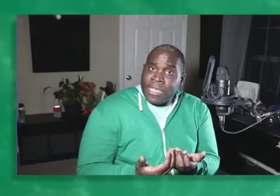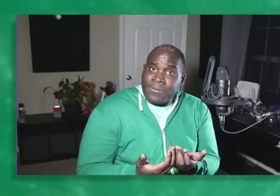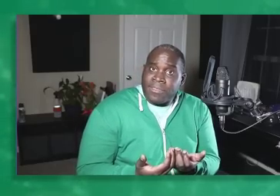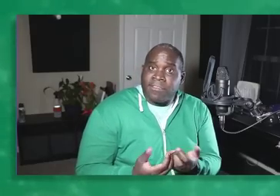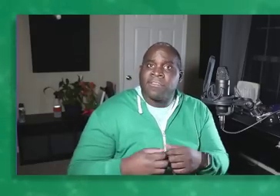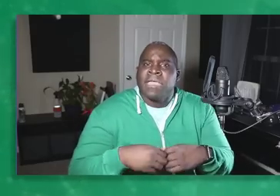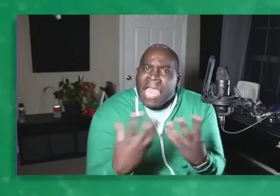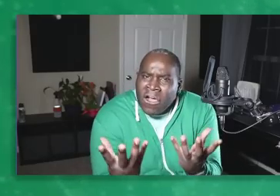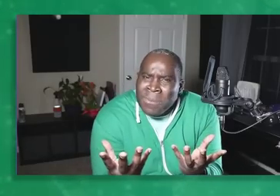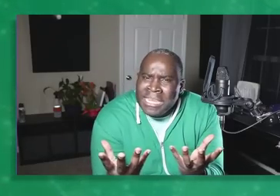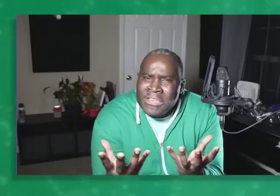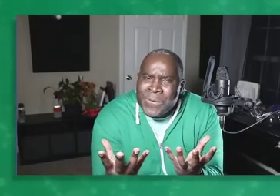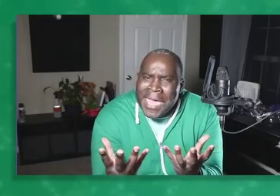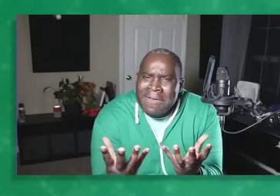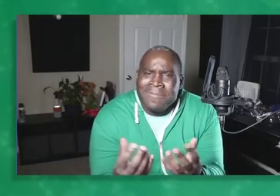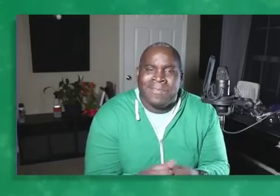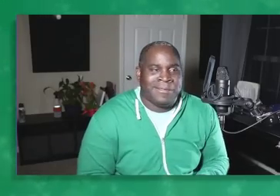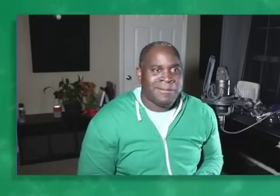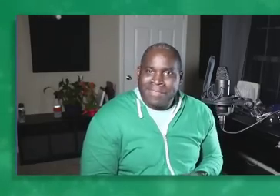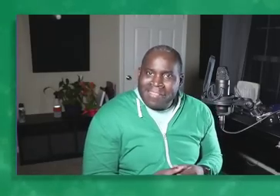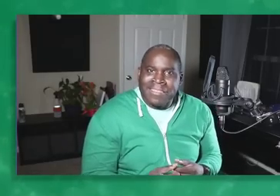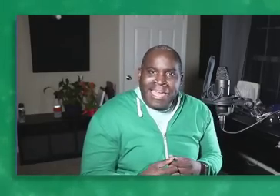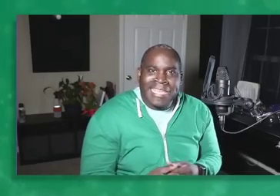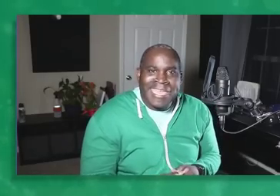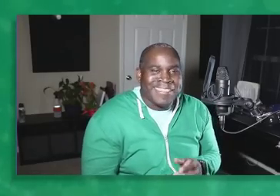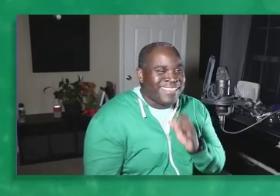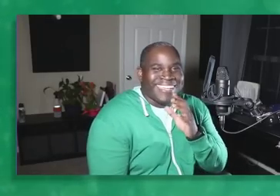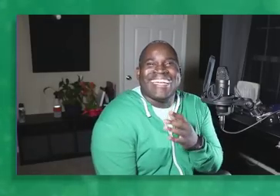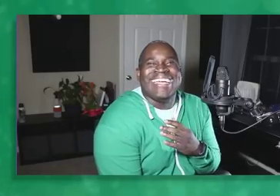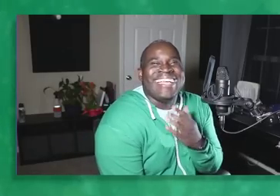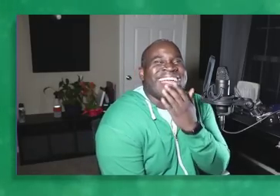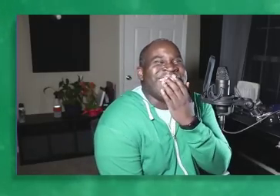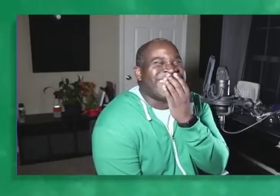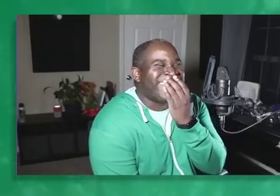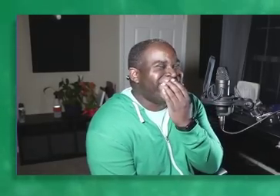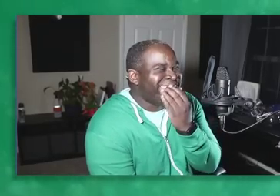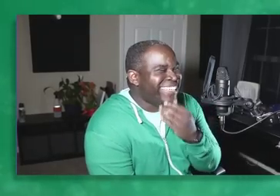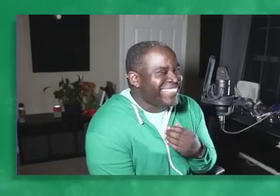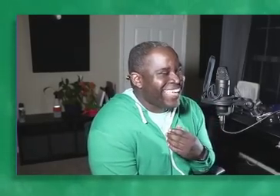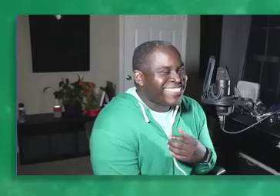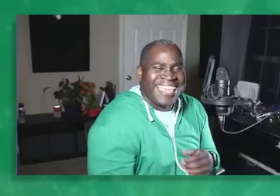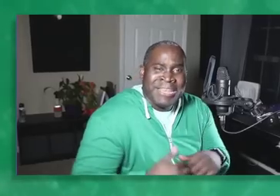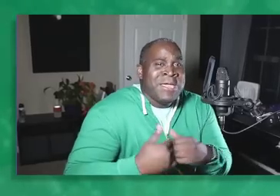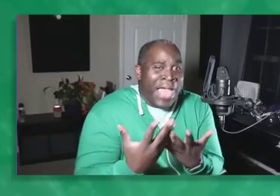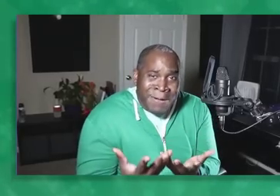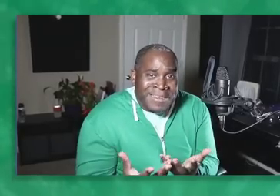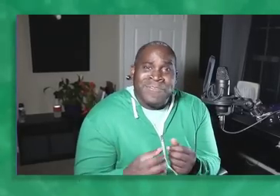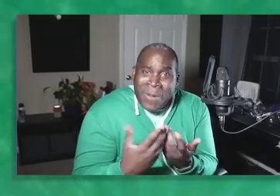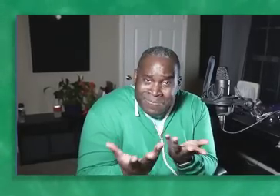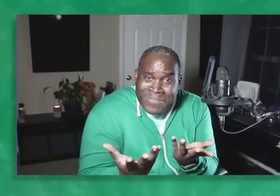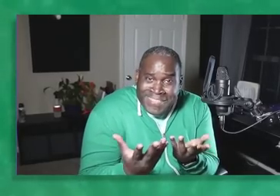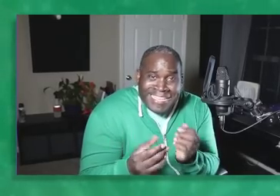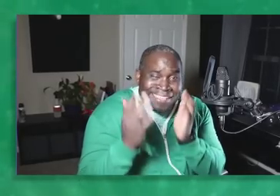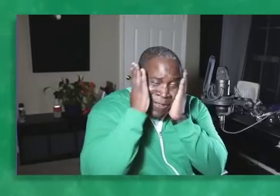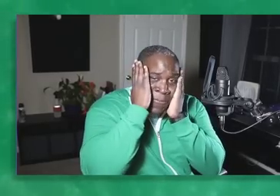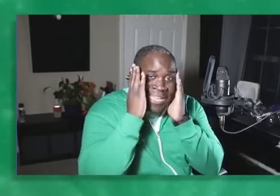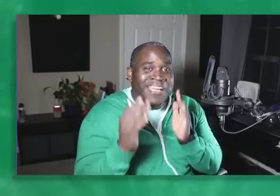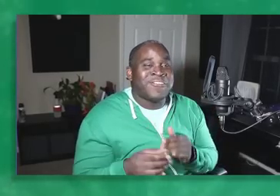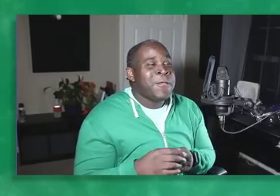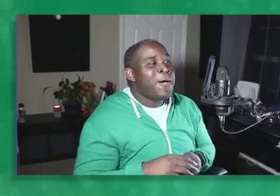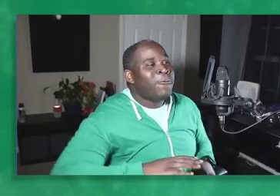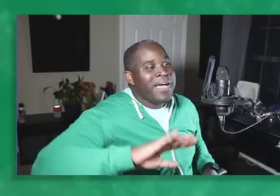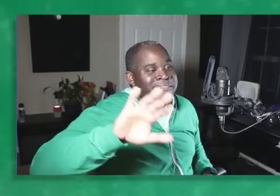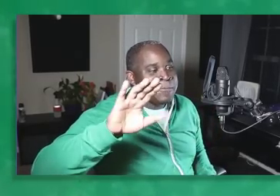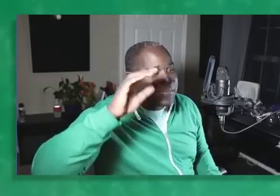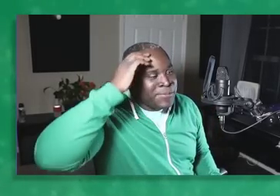How do I do this? How many do you have? That's a lot of kids. That's a lot. How many? You have 15 kids? Oh my